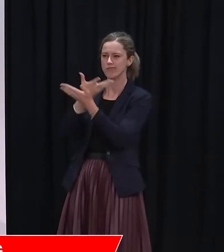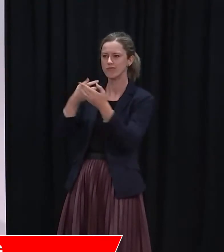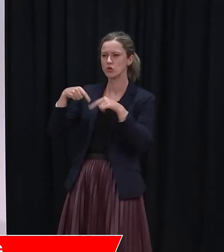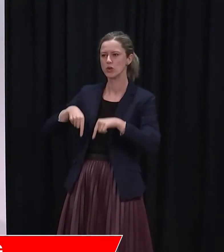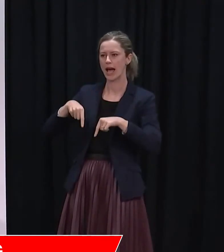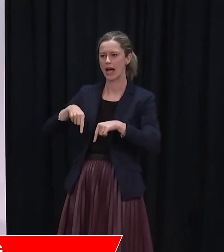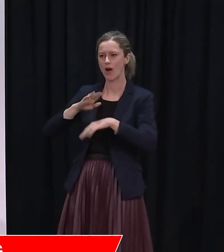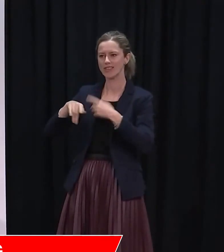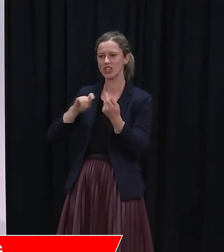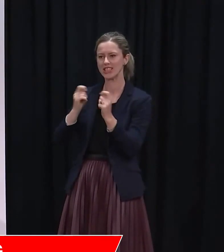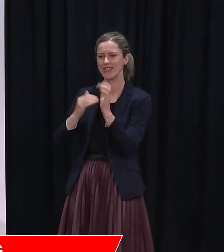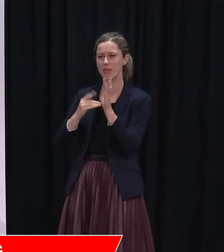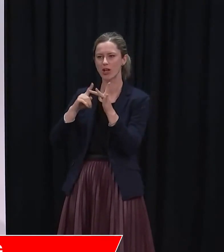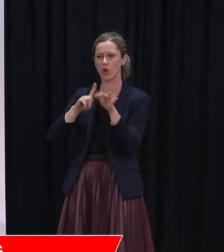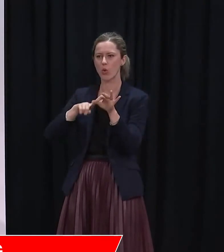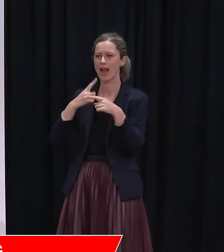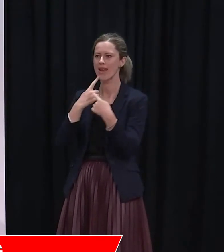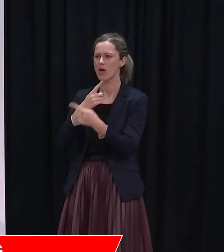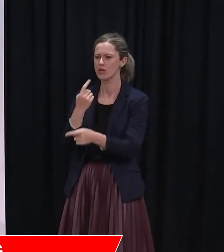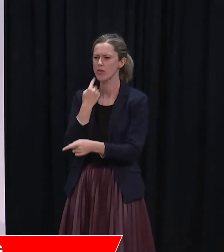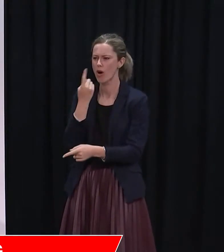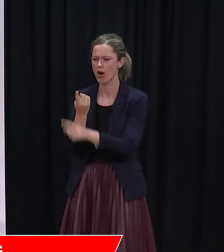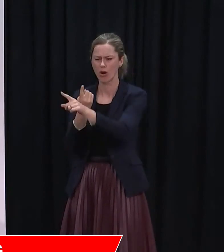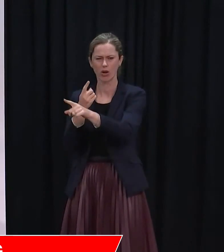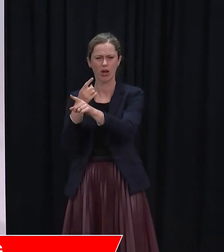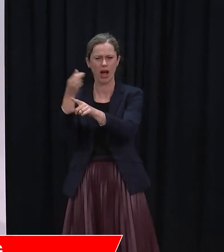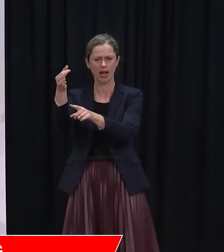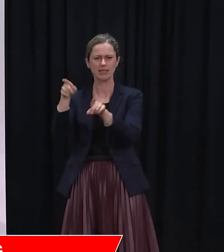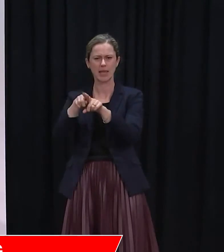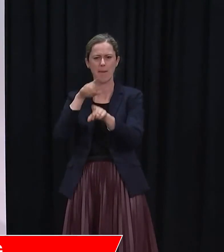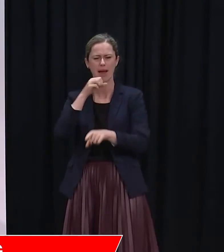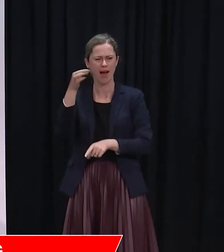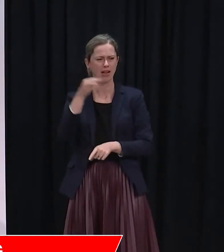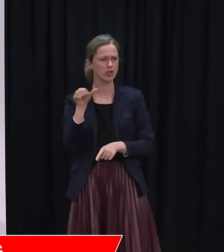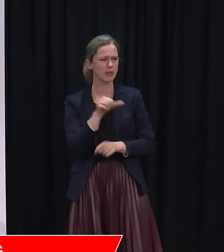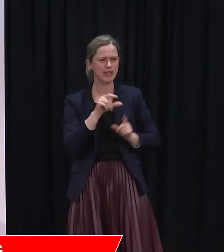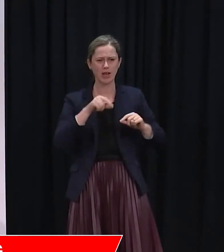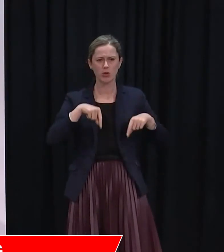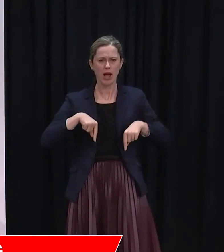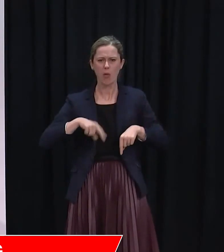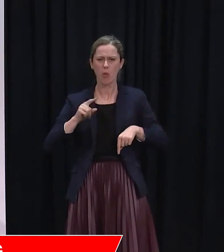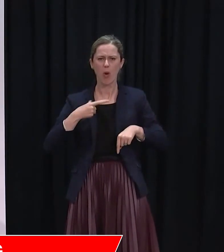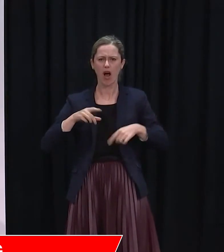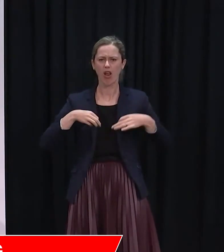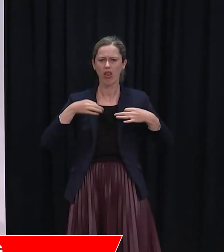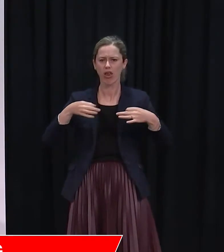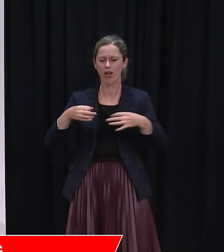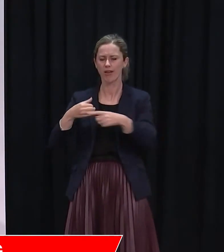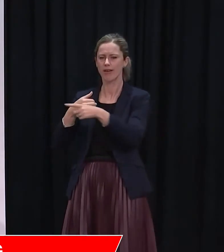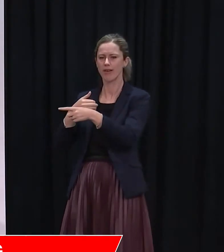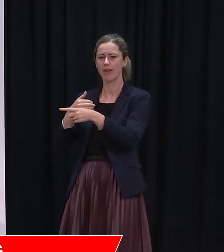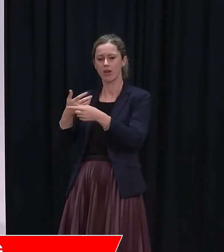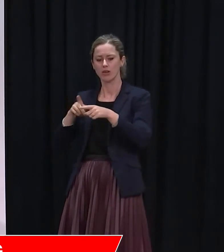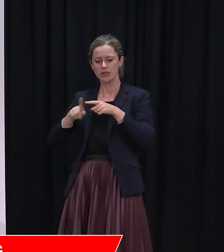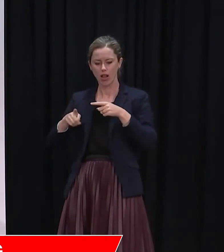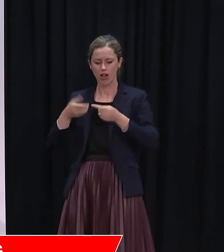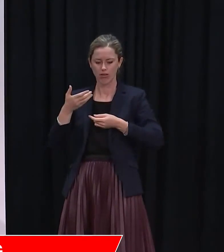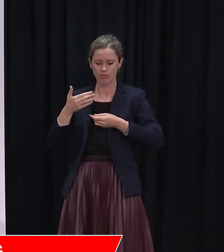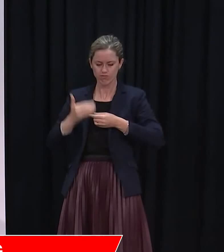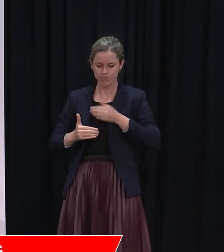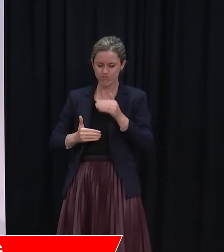looking to announce those tomorrow. Why couldn't they have done that by today? What was the problem? Look, we're still working our way through